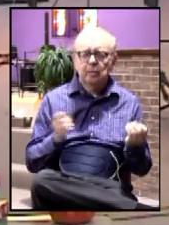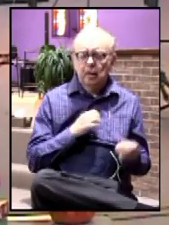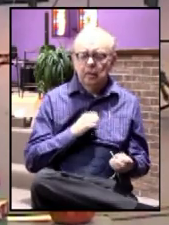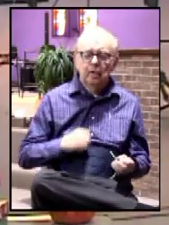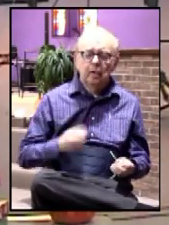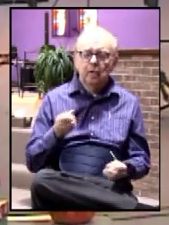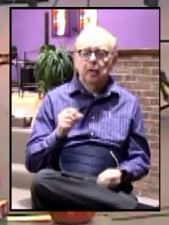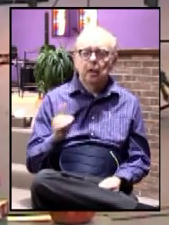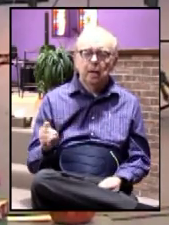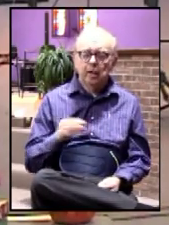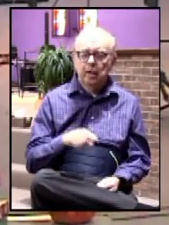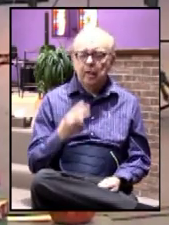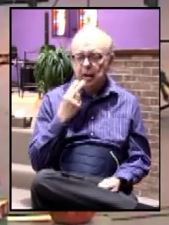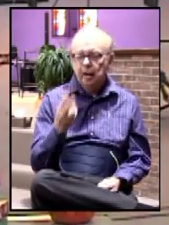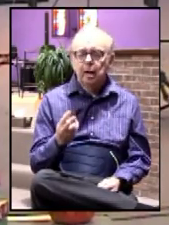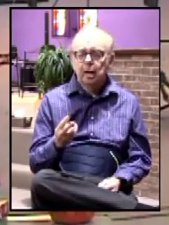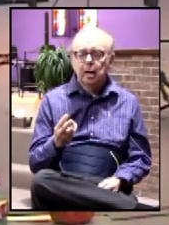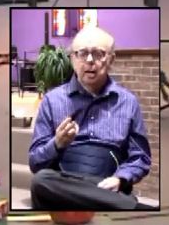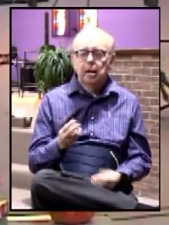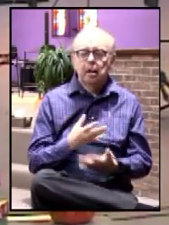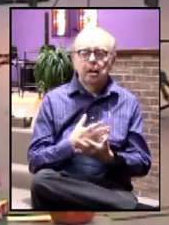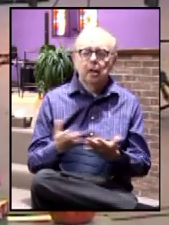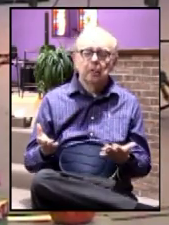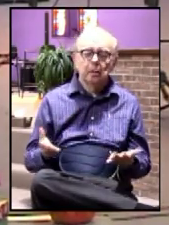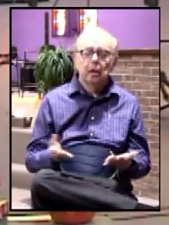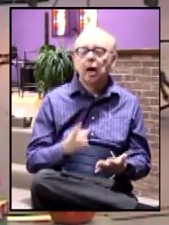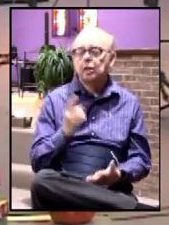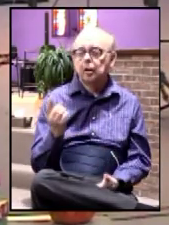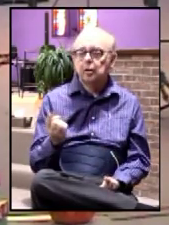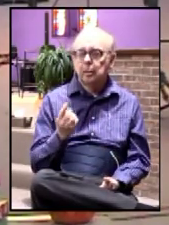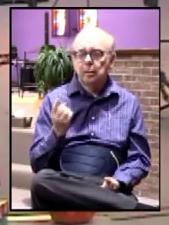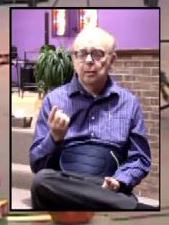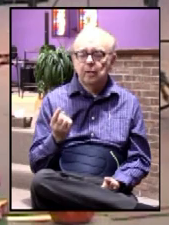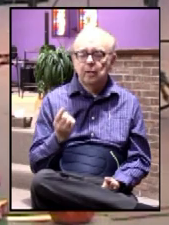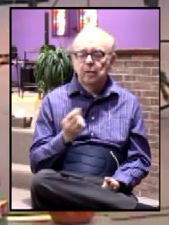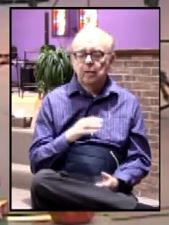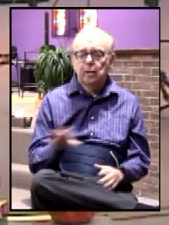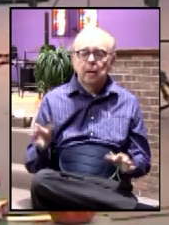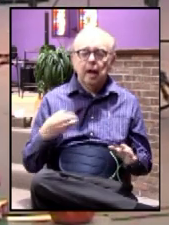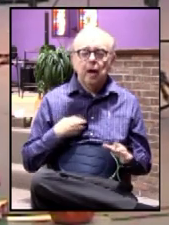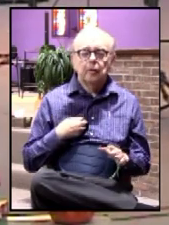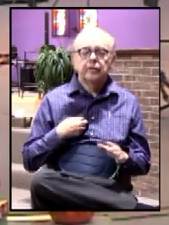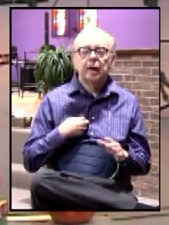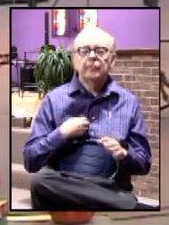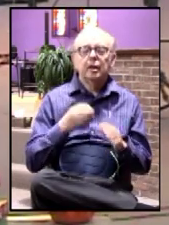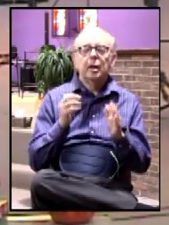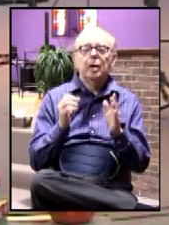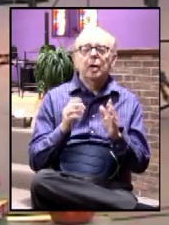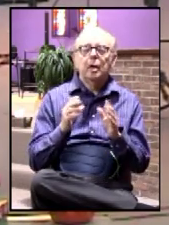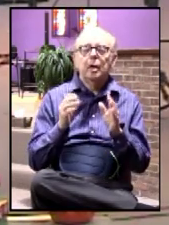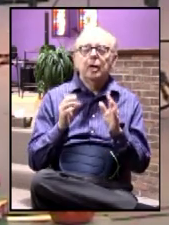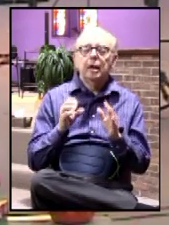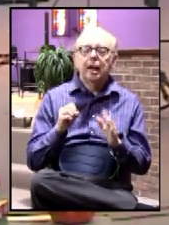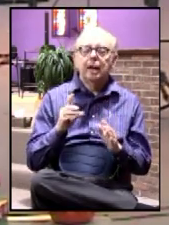many superheroes did you see doing things by themselves, or did they always have a sidekick?